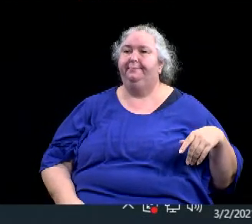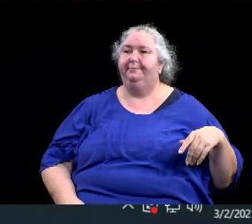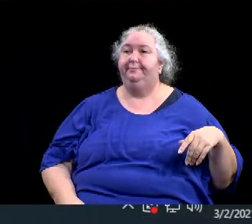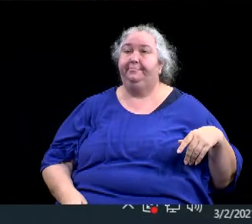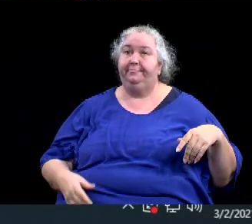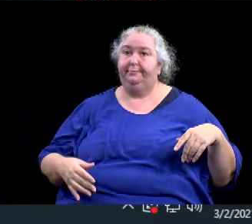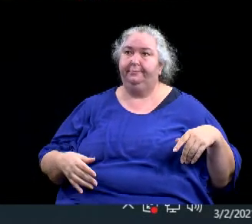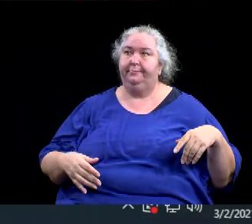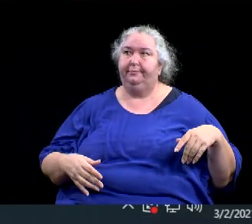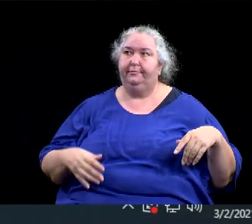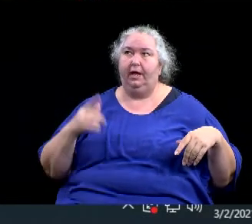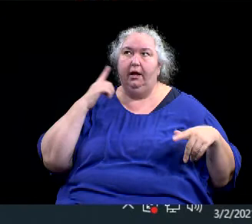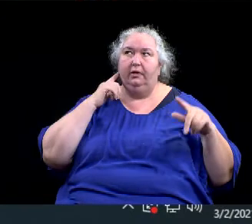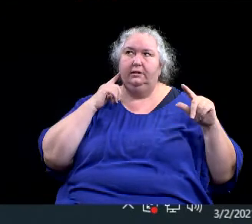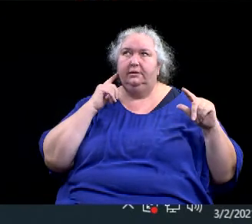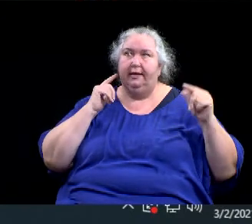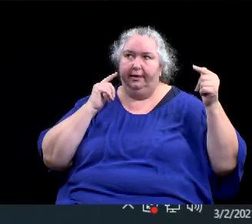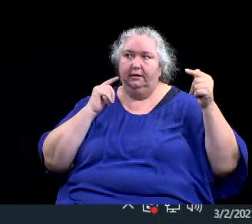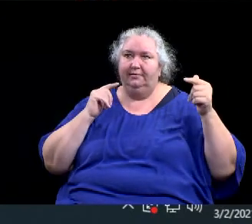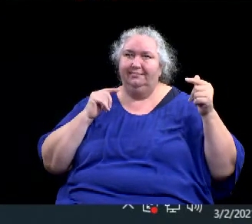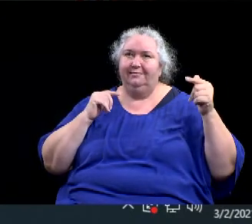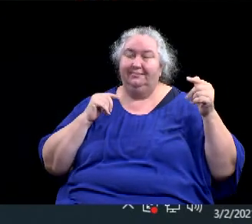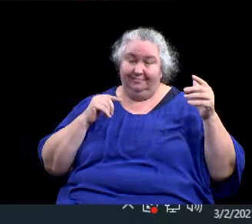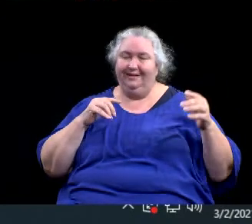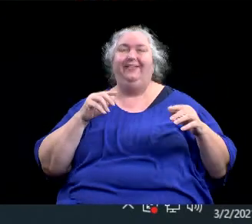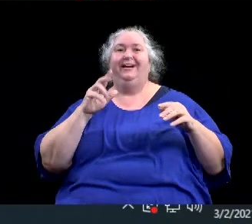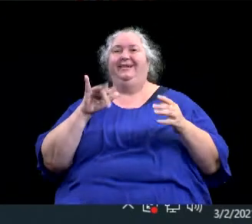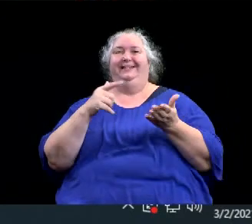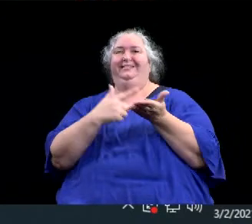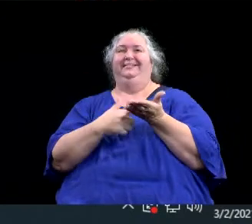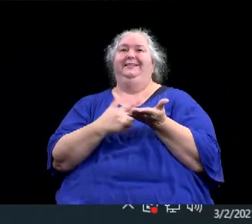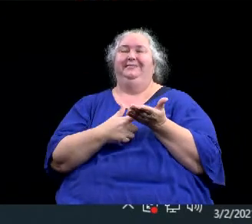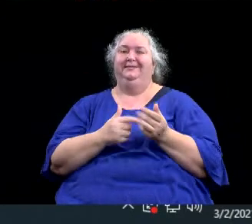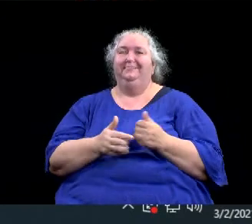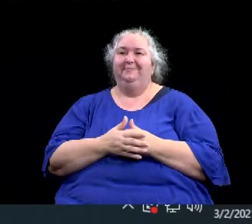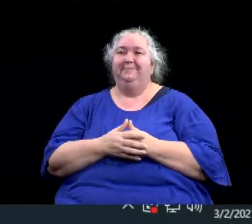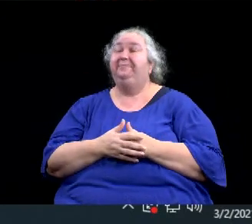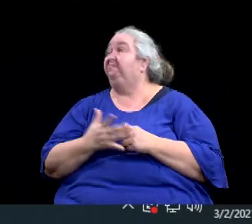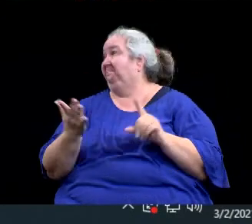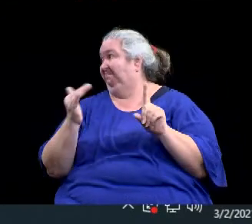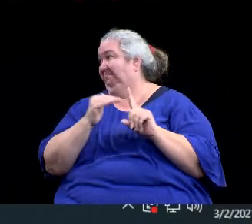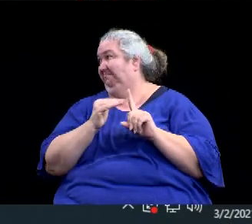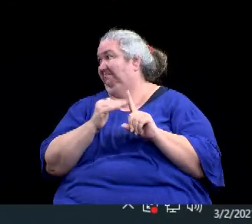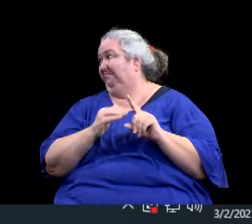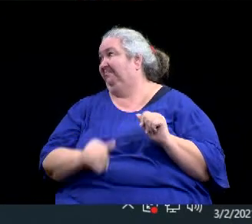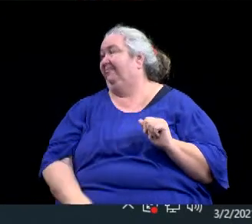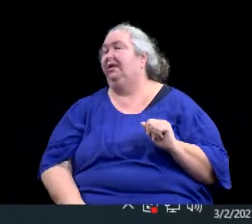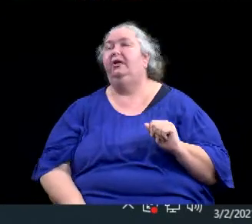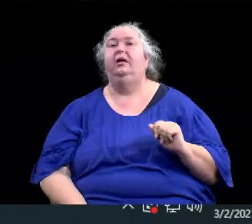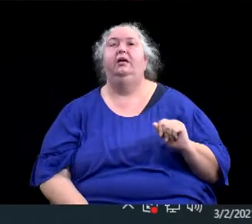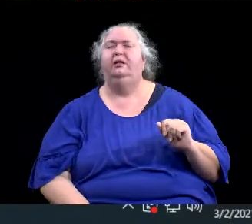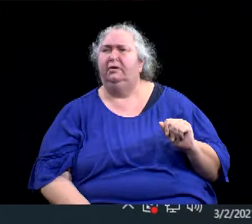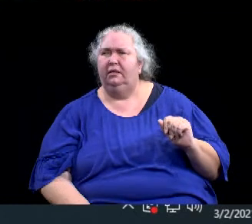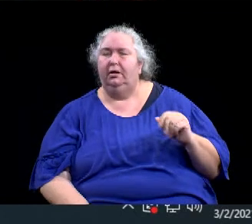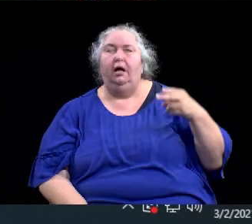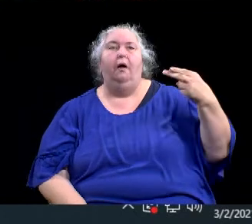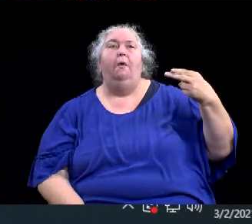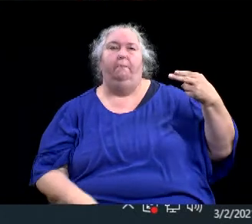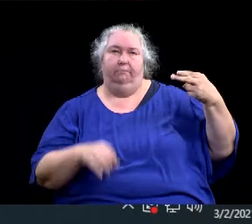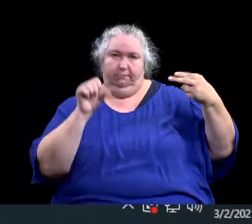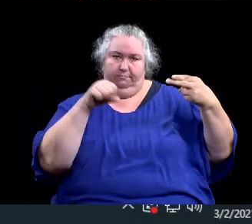Any discussion? Please poll the council. Holmes, Aye. Palmer, Aye.